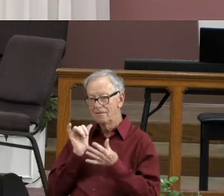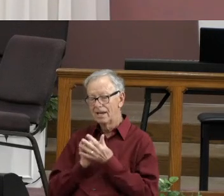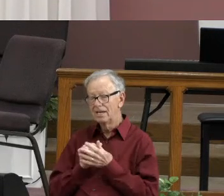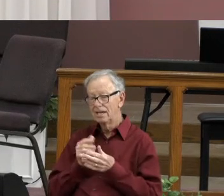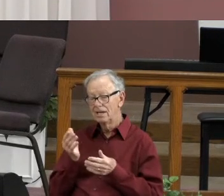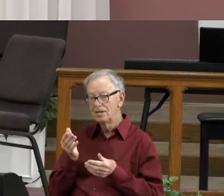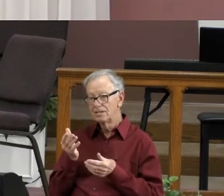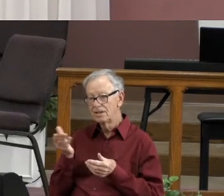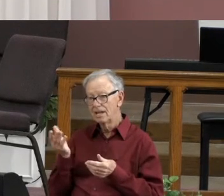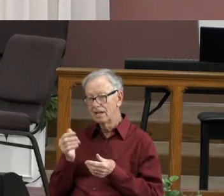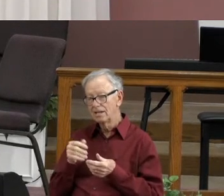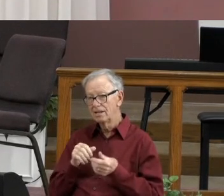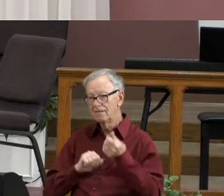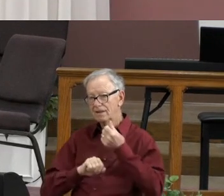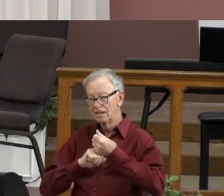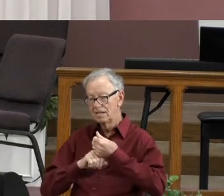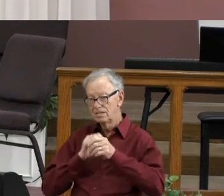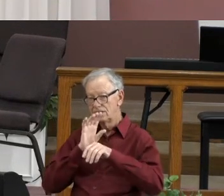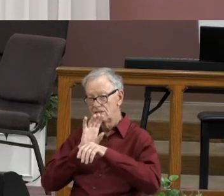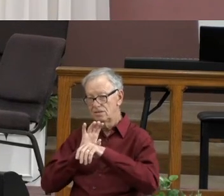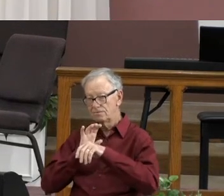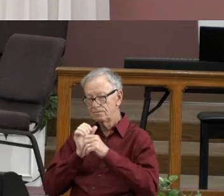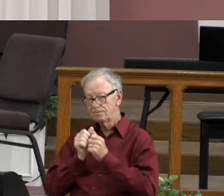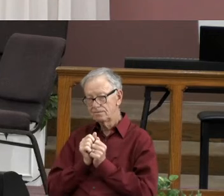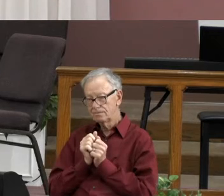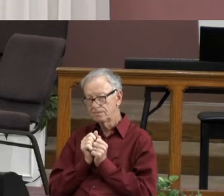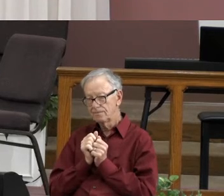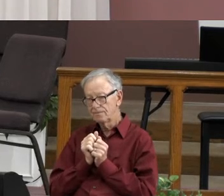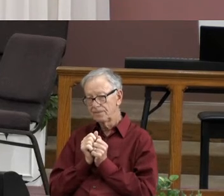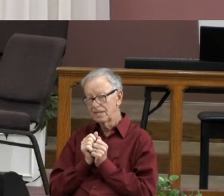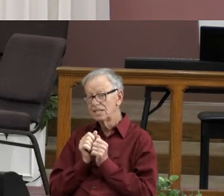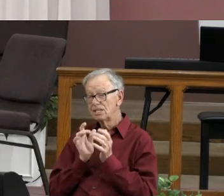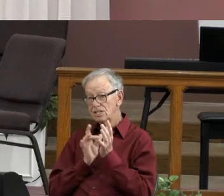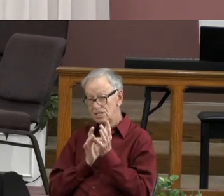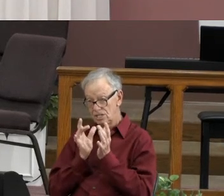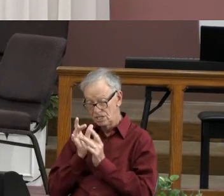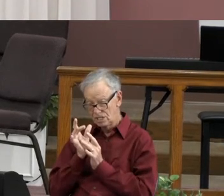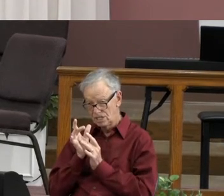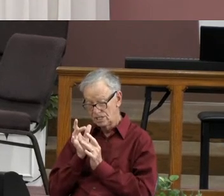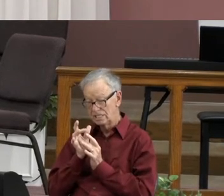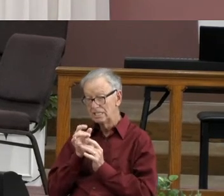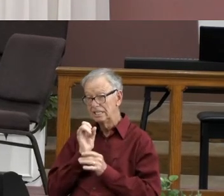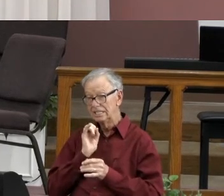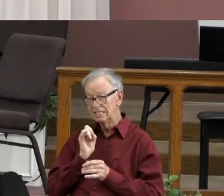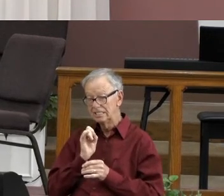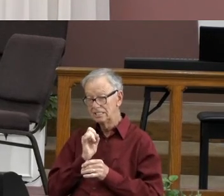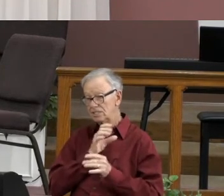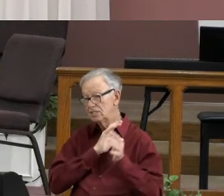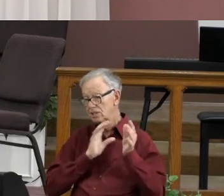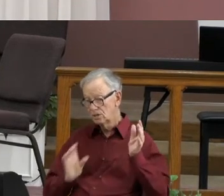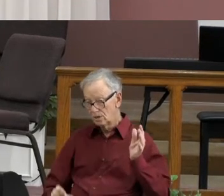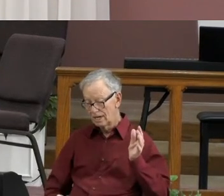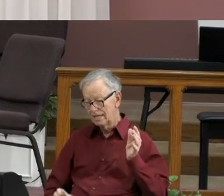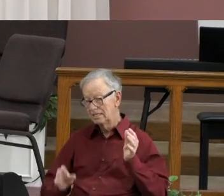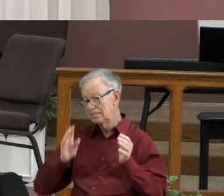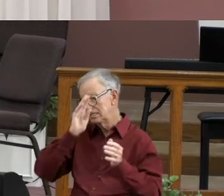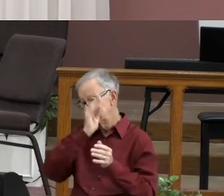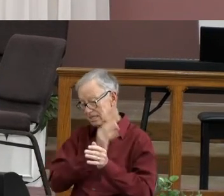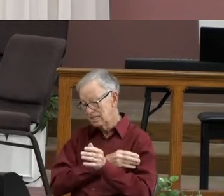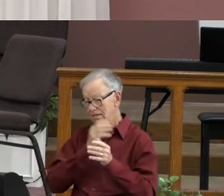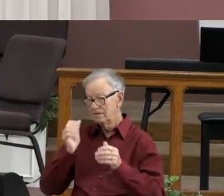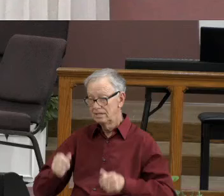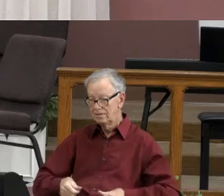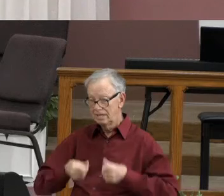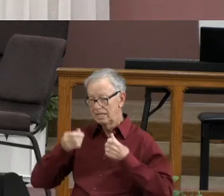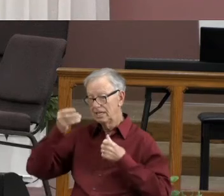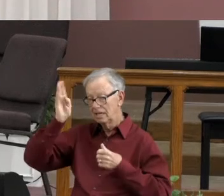The foundation of the church is that Jesus is the Christ, the Son of the living